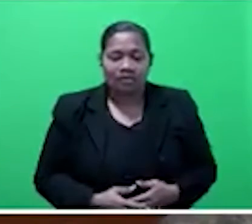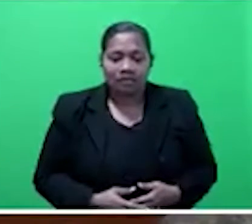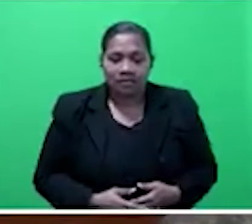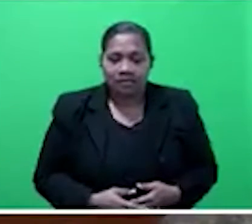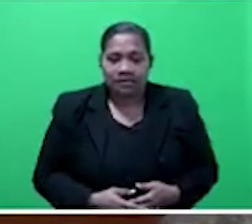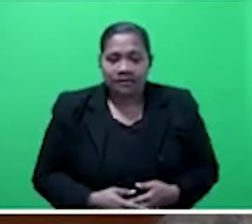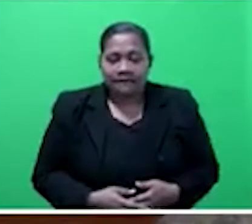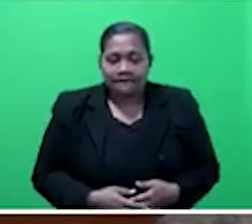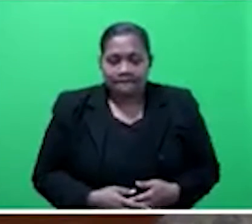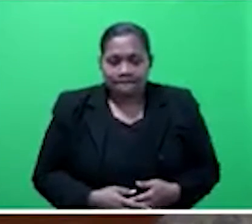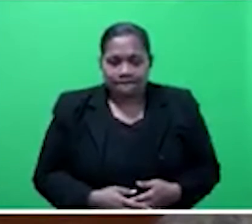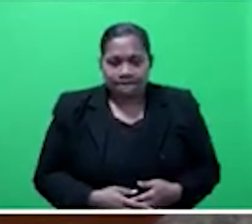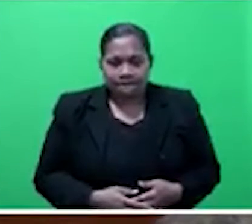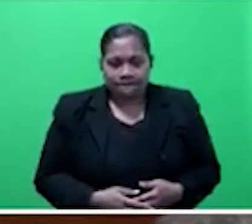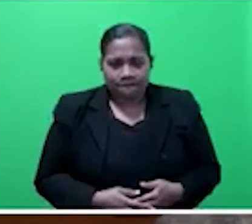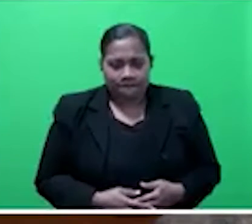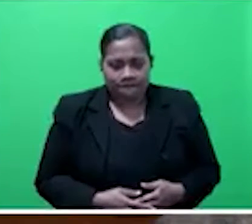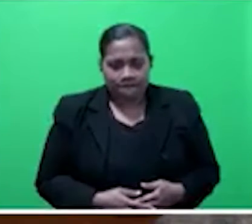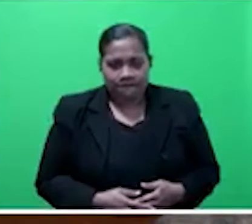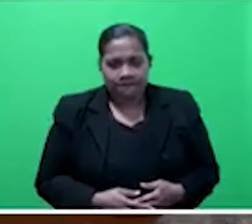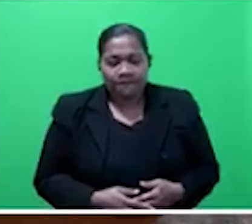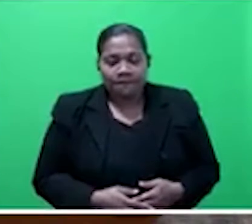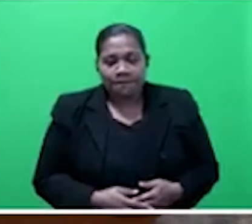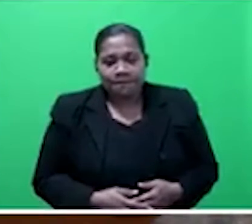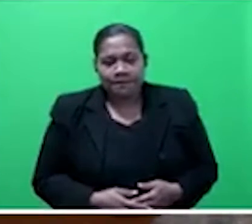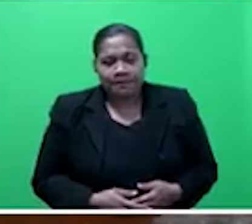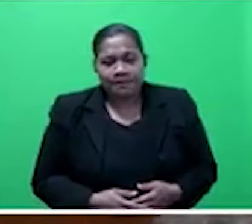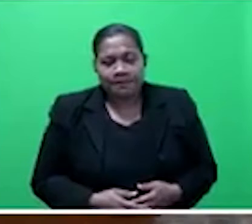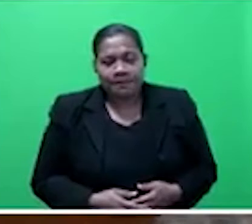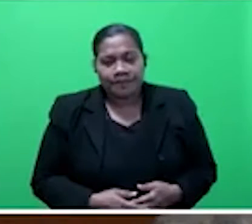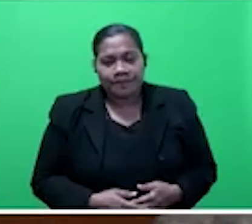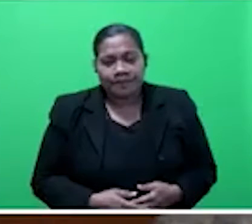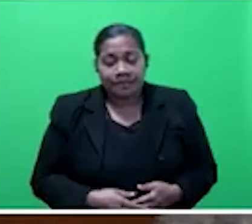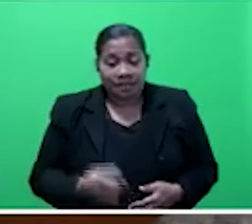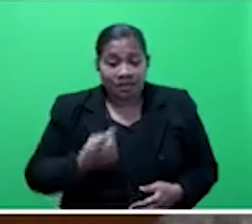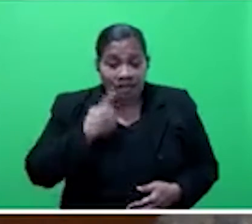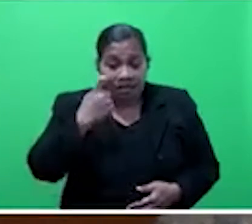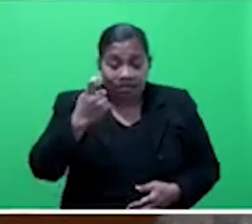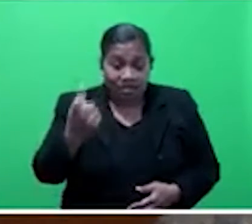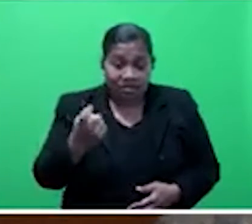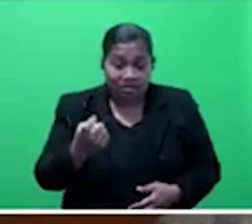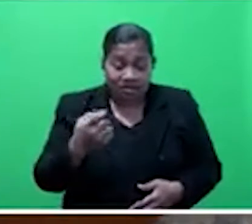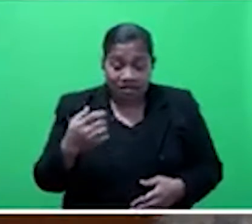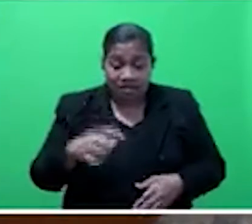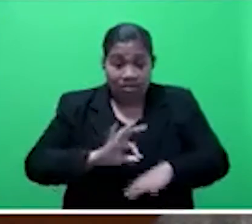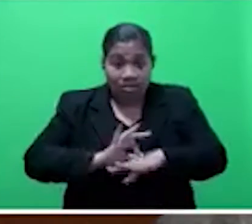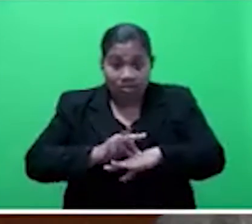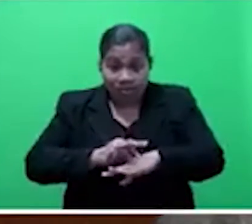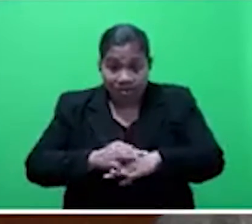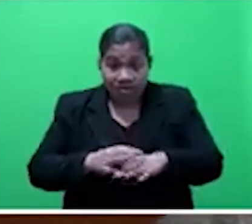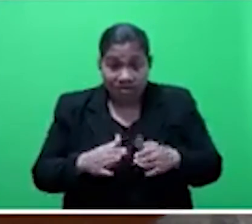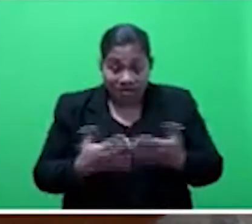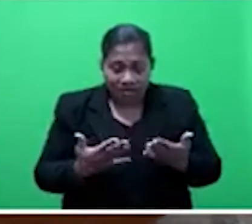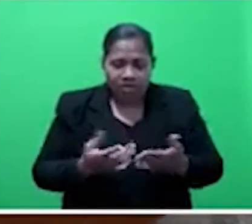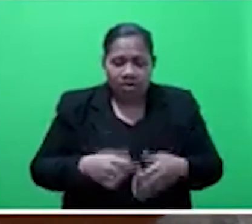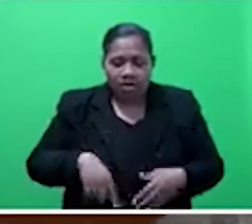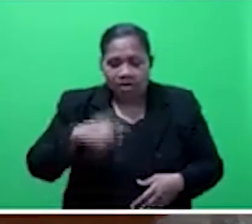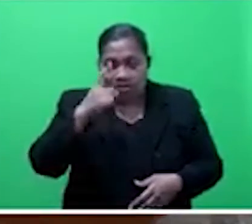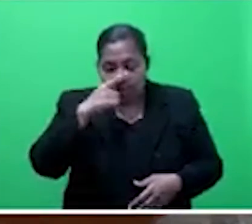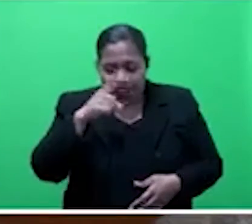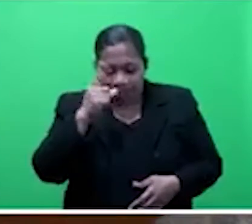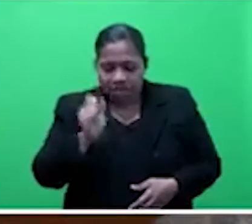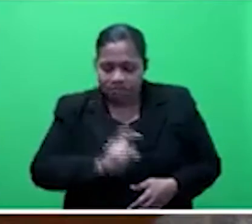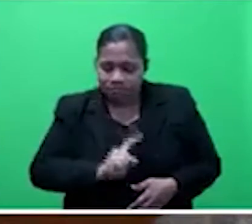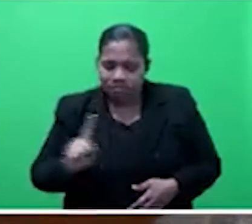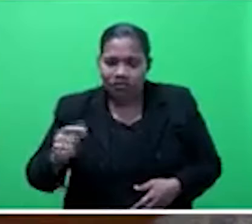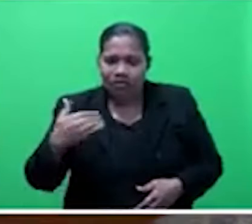In addition to the high-level specialist care provided in our health facilities, patients can also access specialist health care that we